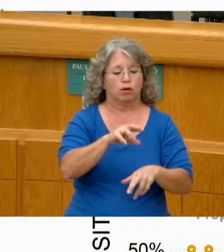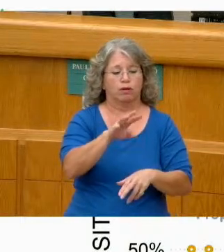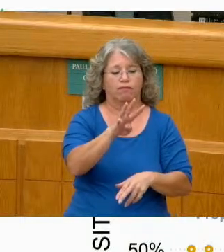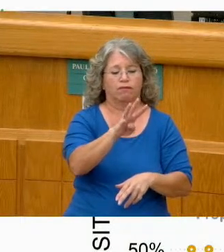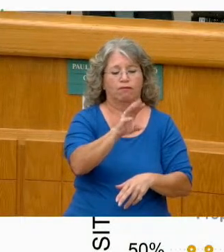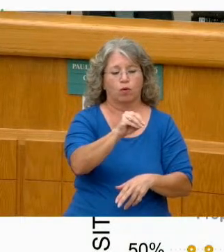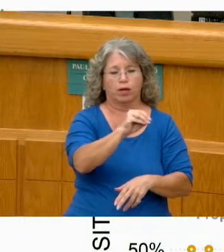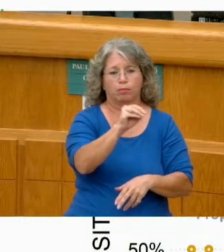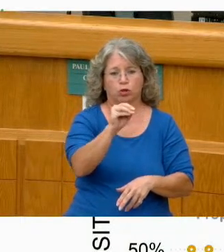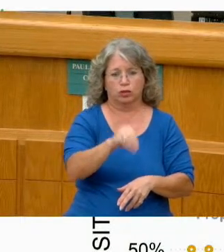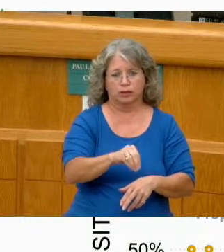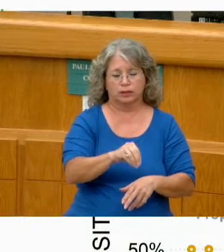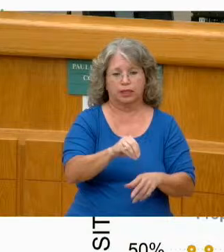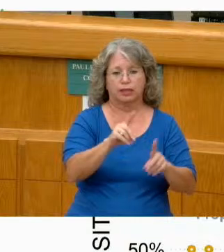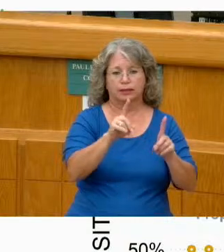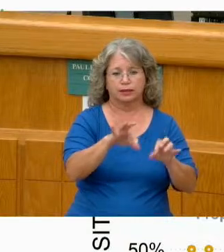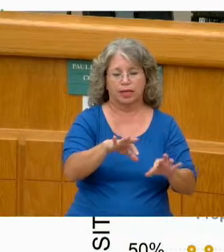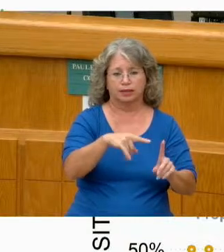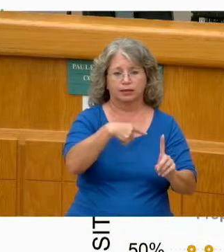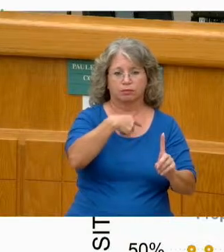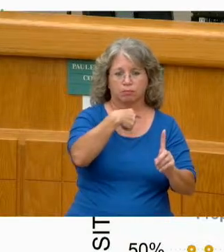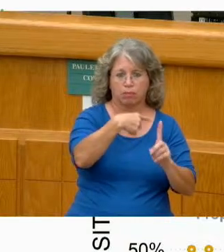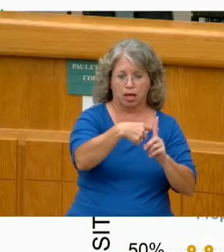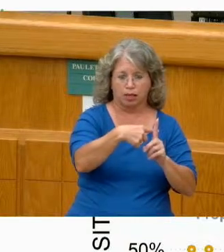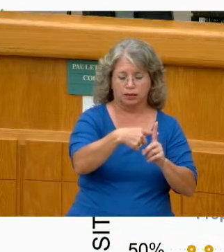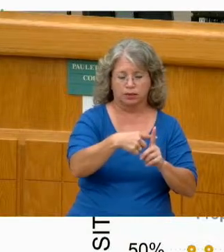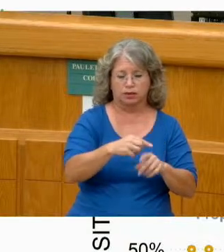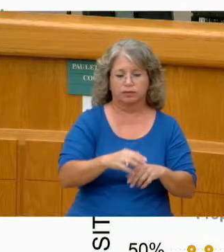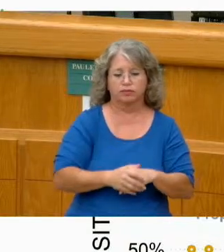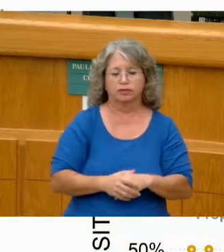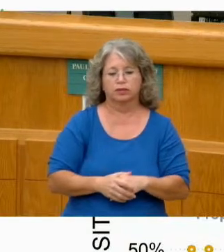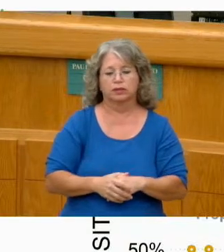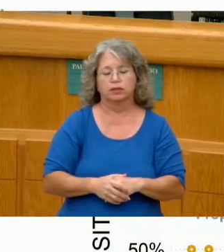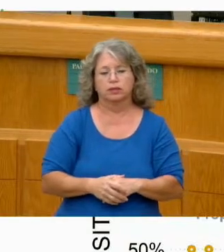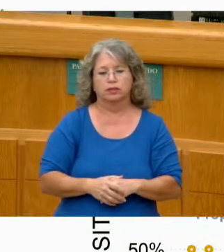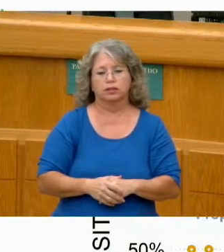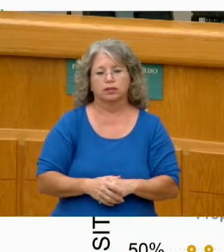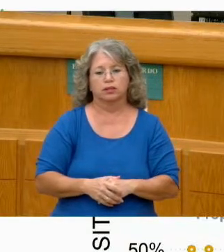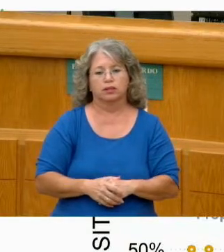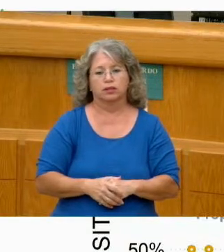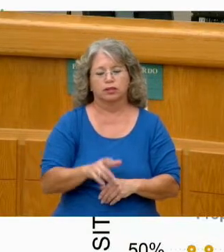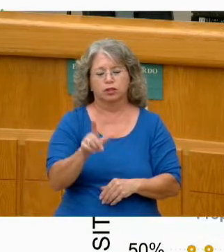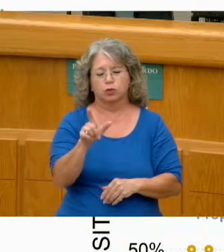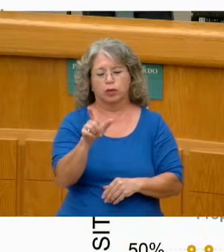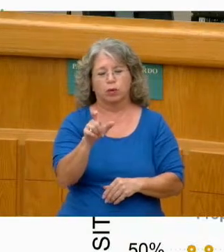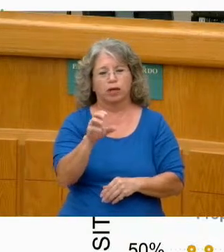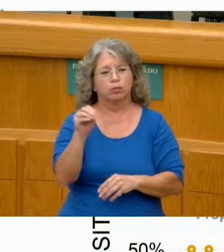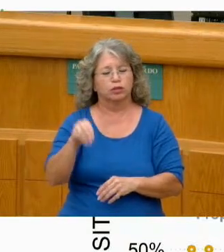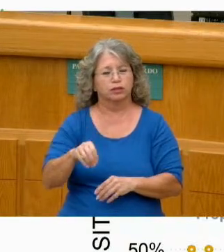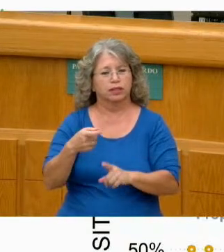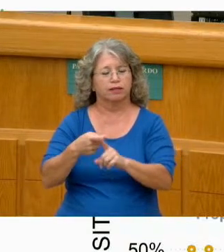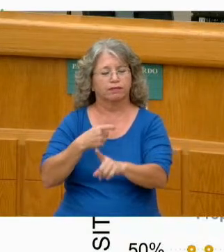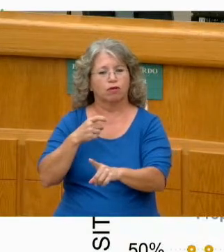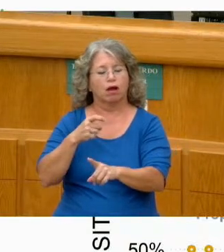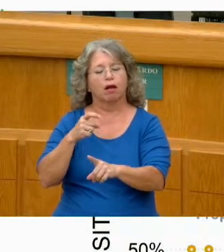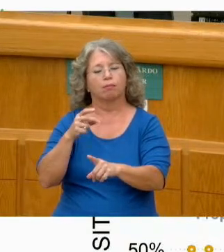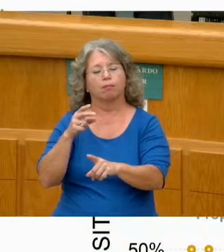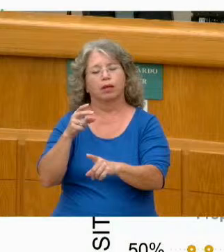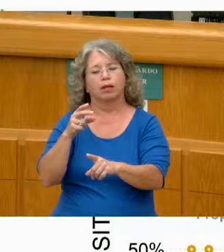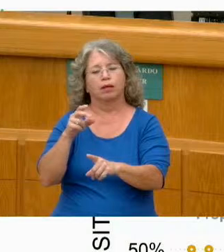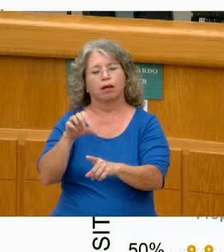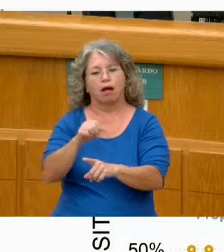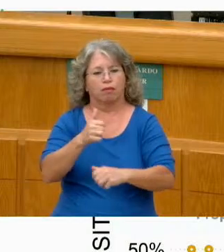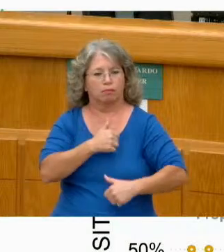and 21% of the mobile testing station tests are coming back positive. And there is a slight increasing trend recently, so that's